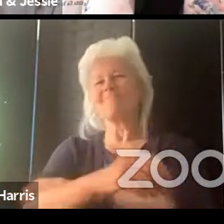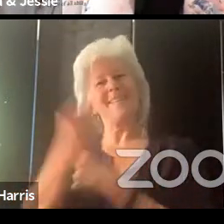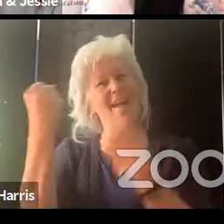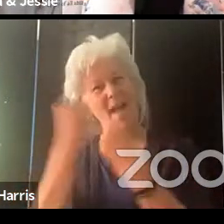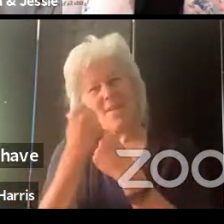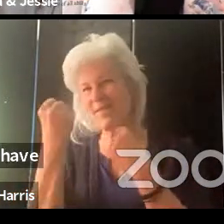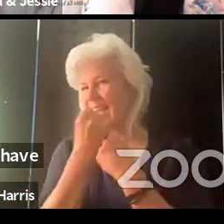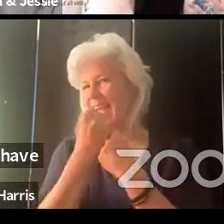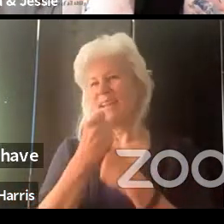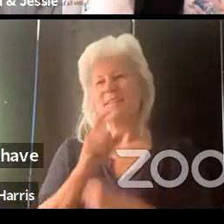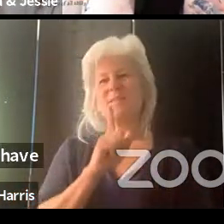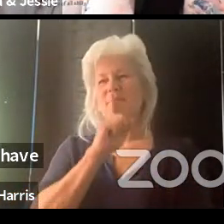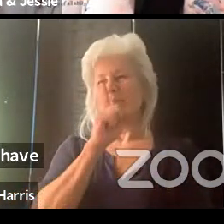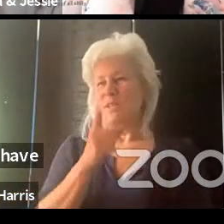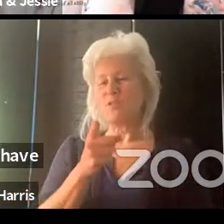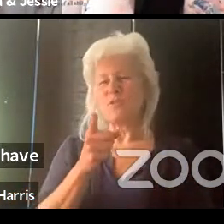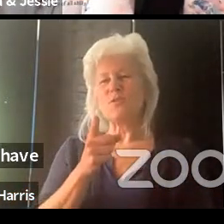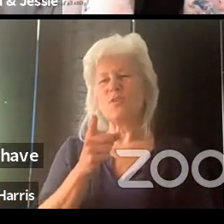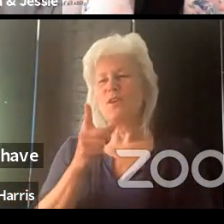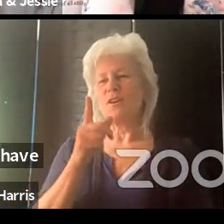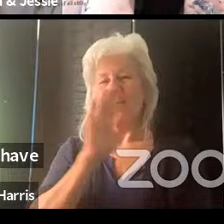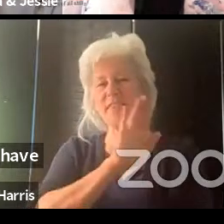make sure that their loved ones have